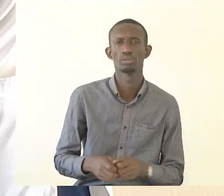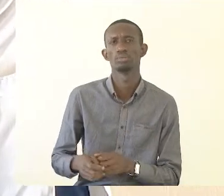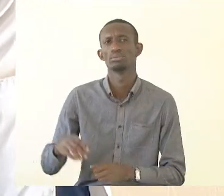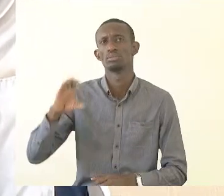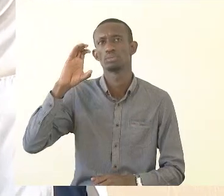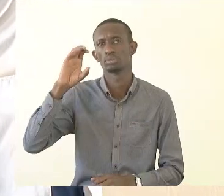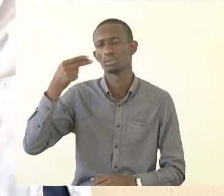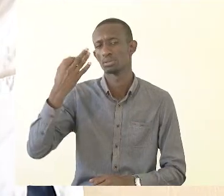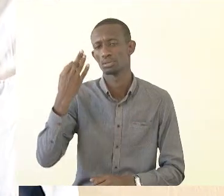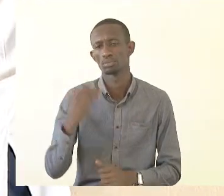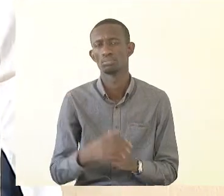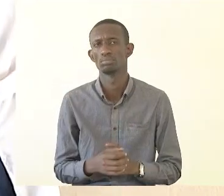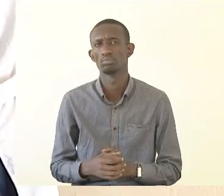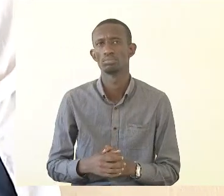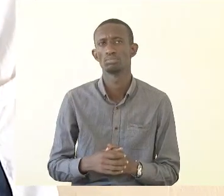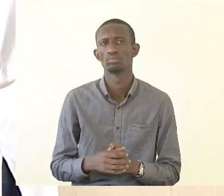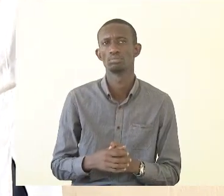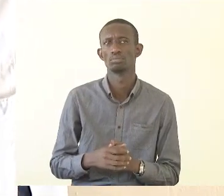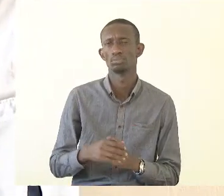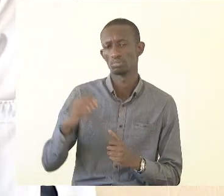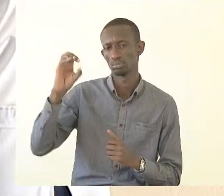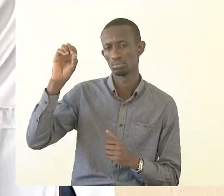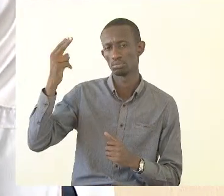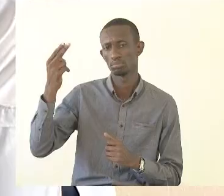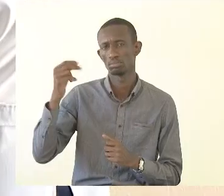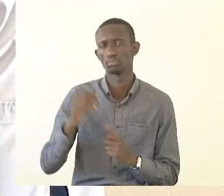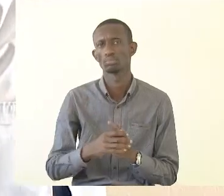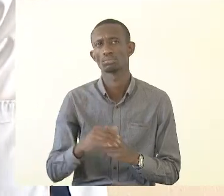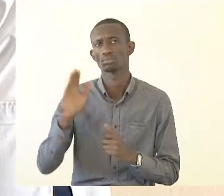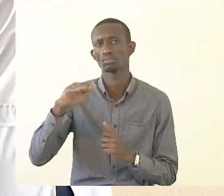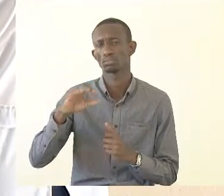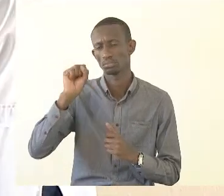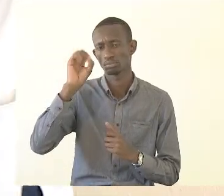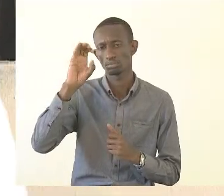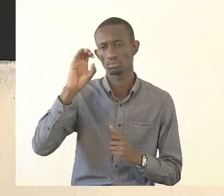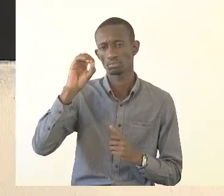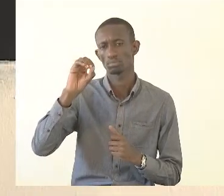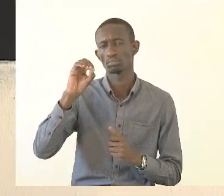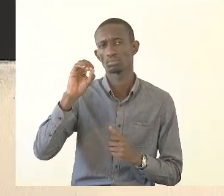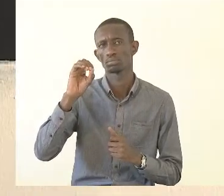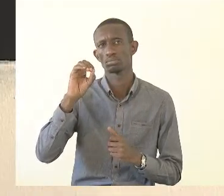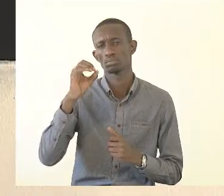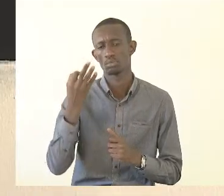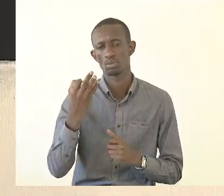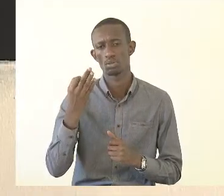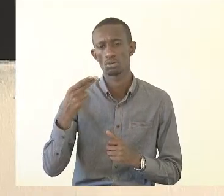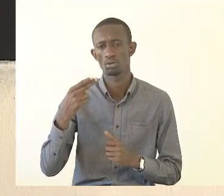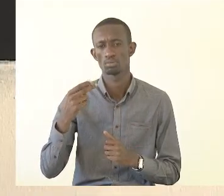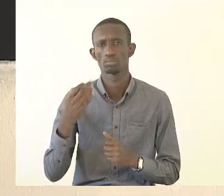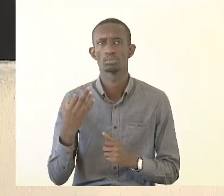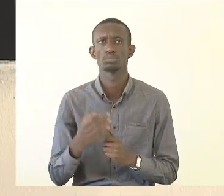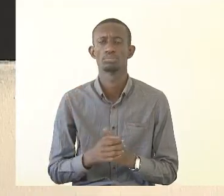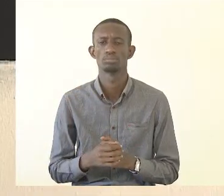CH3, nitro, and then sulfonic acid. So this is a sulfonating agent. So we need to add